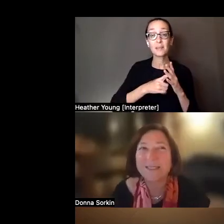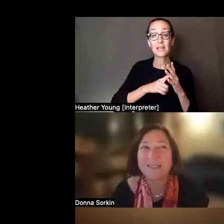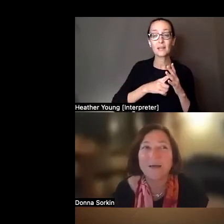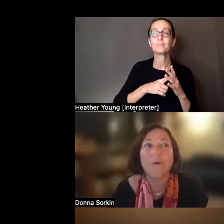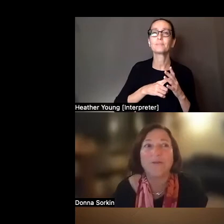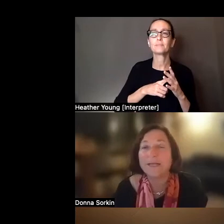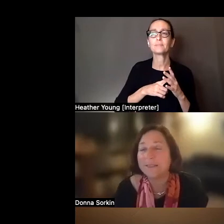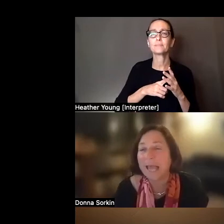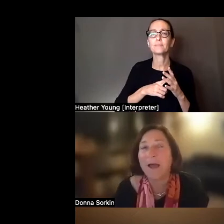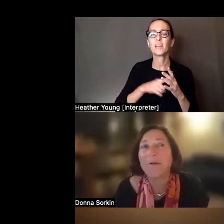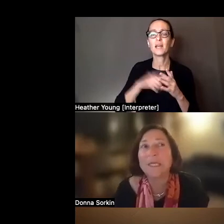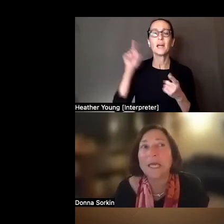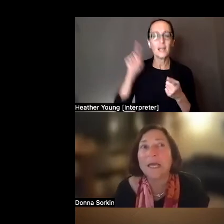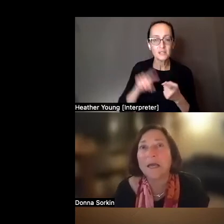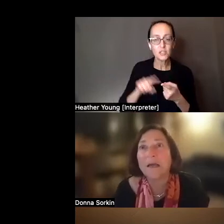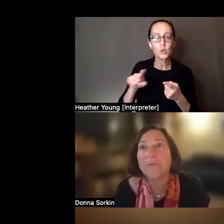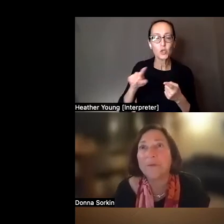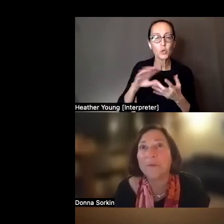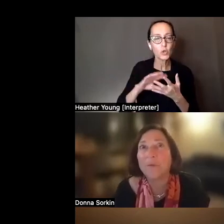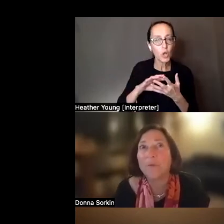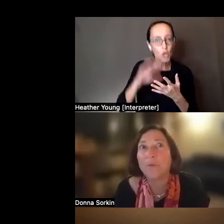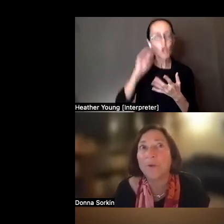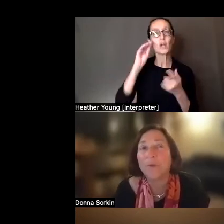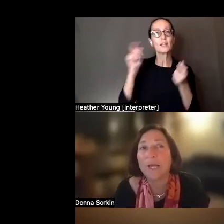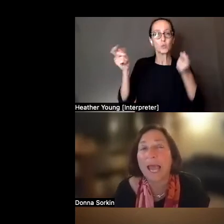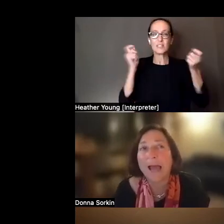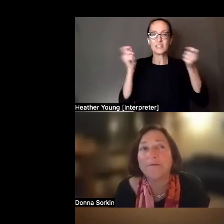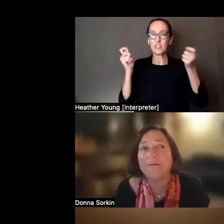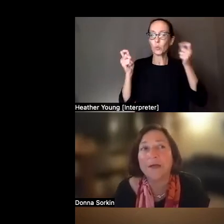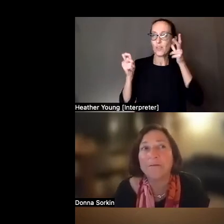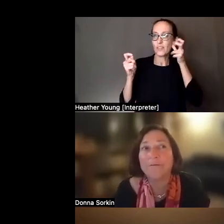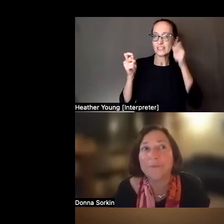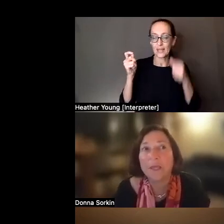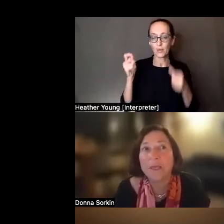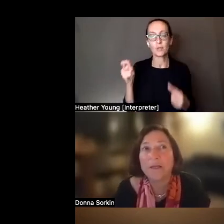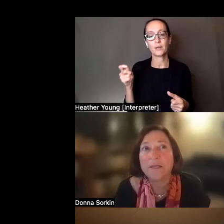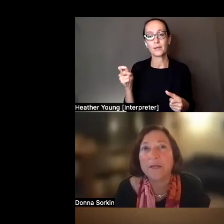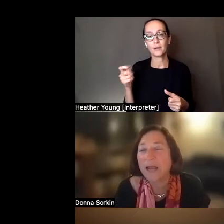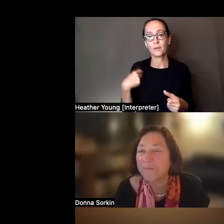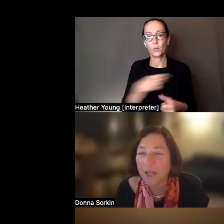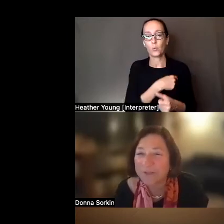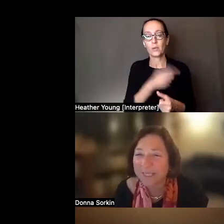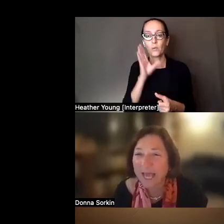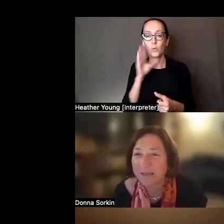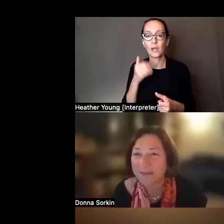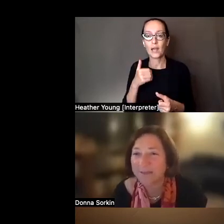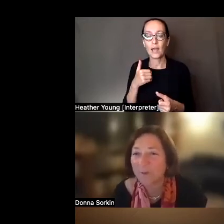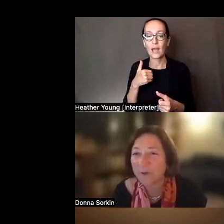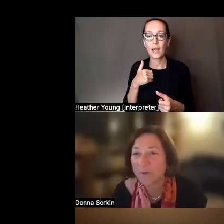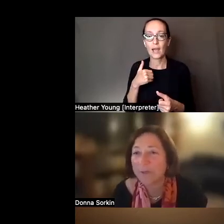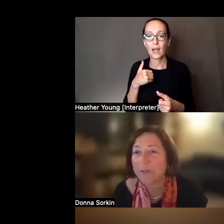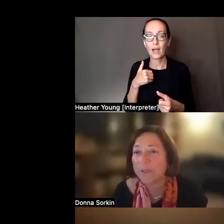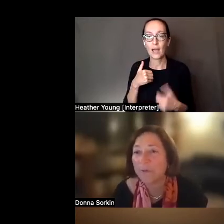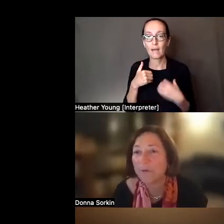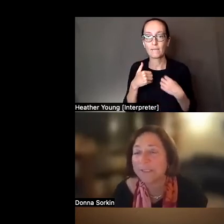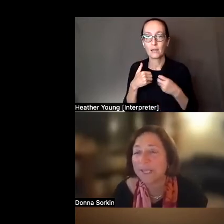to deal with that sound, we would have kind of close that. So we